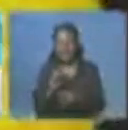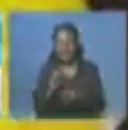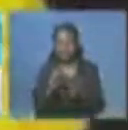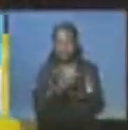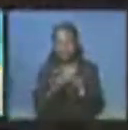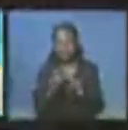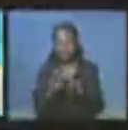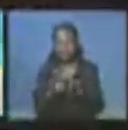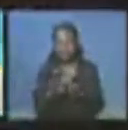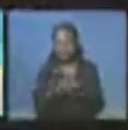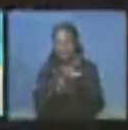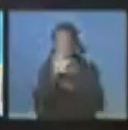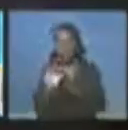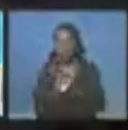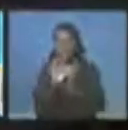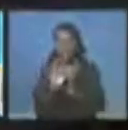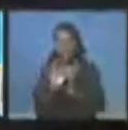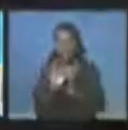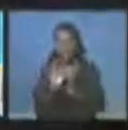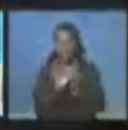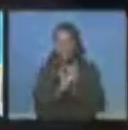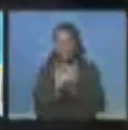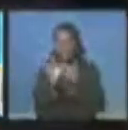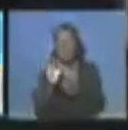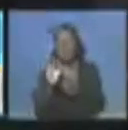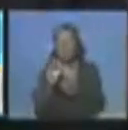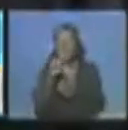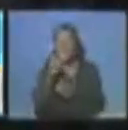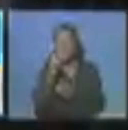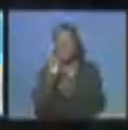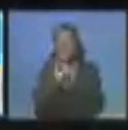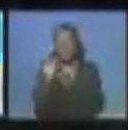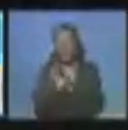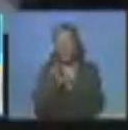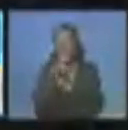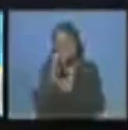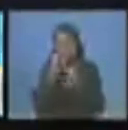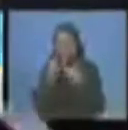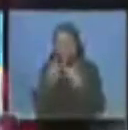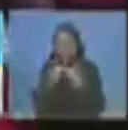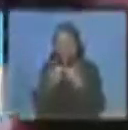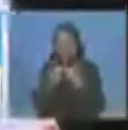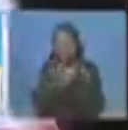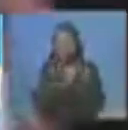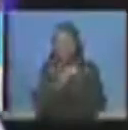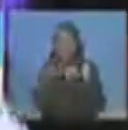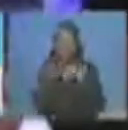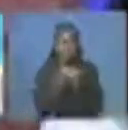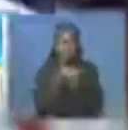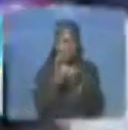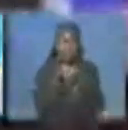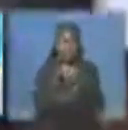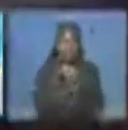is still trying to get more schools involved in this year's festival, as the past few months have been rough for Junior Junkanooers, compounded